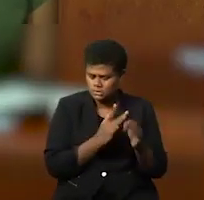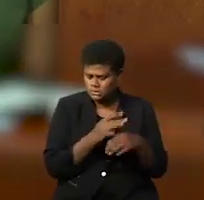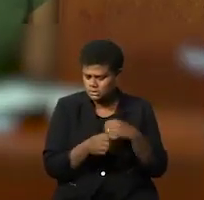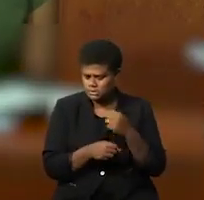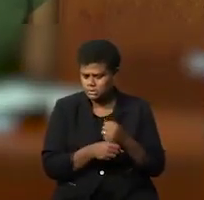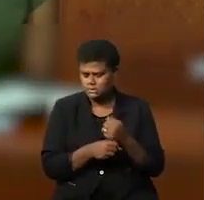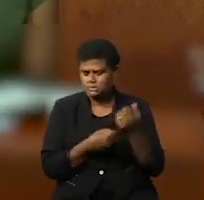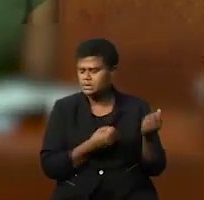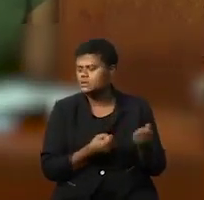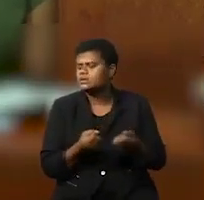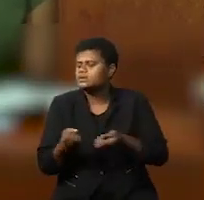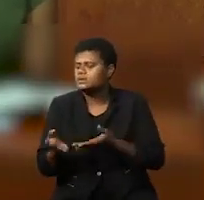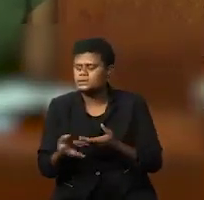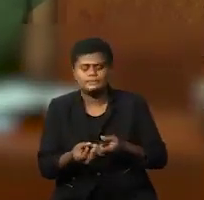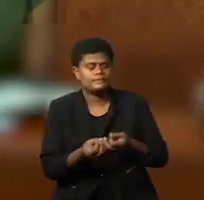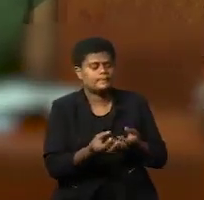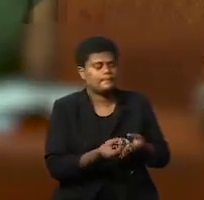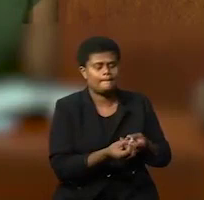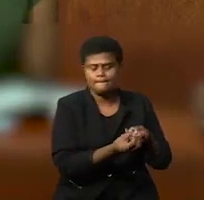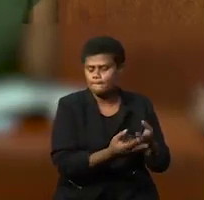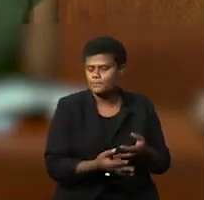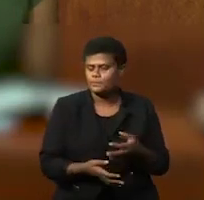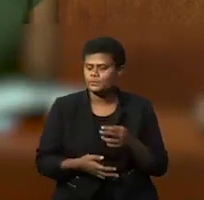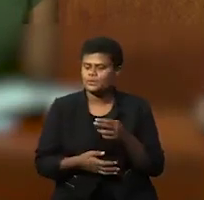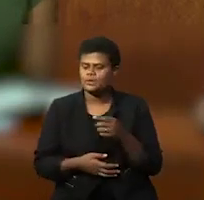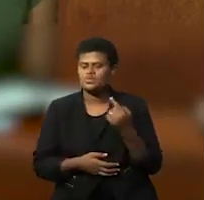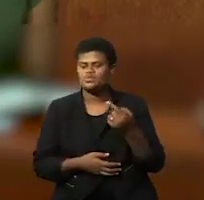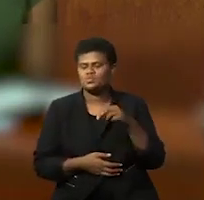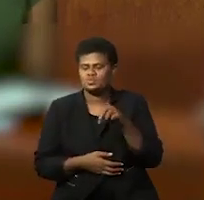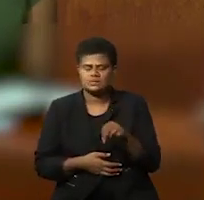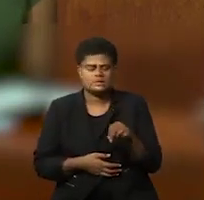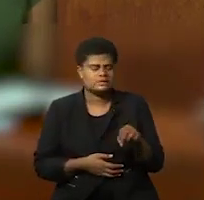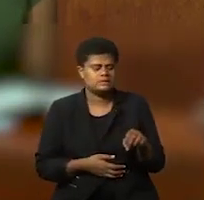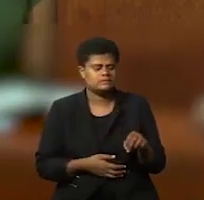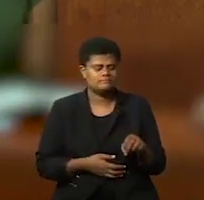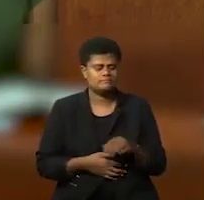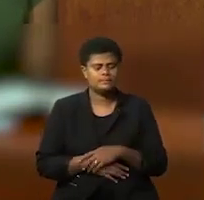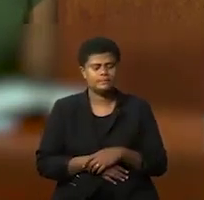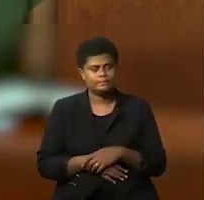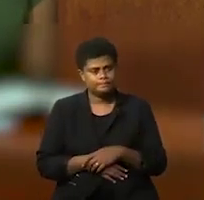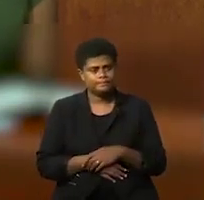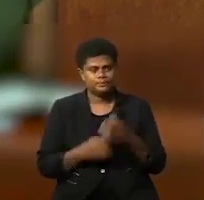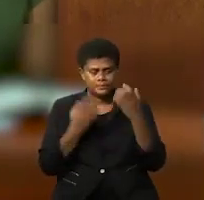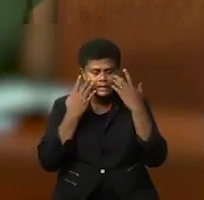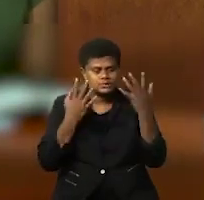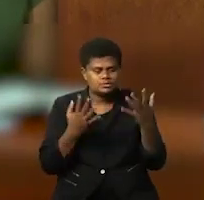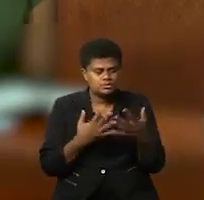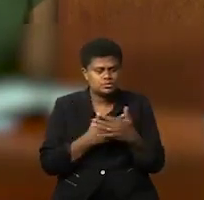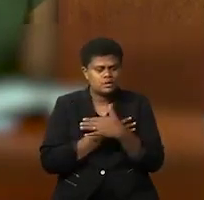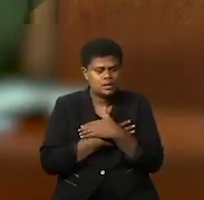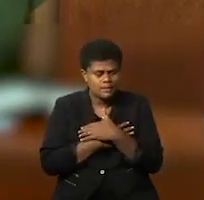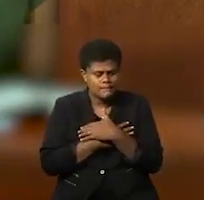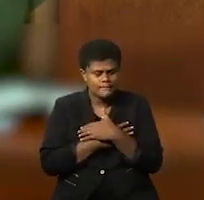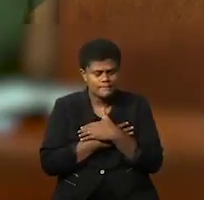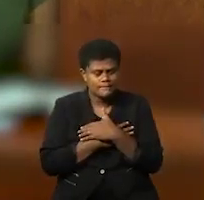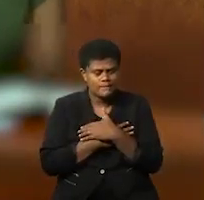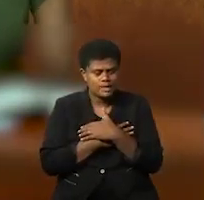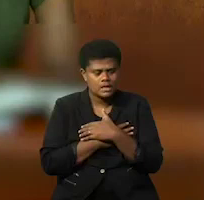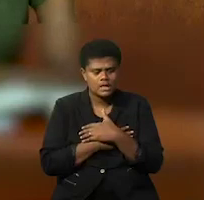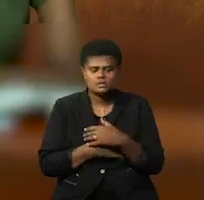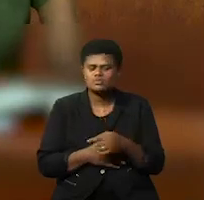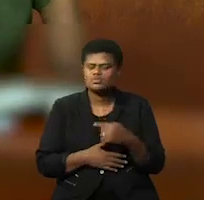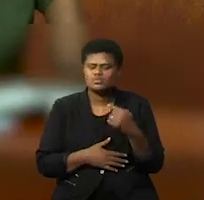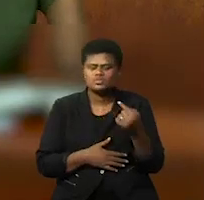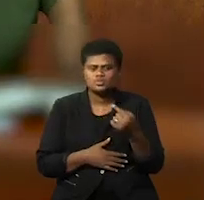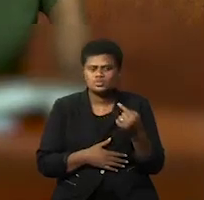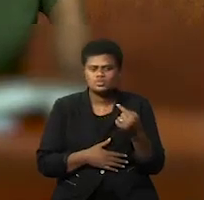sharing with others, give to someone who is in need, show love to someone who is physically